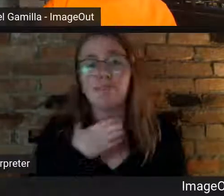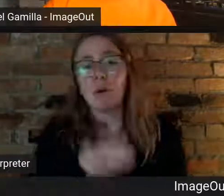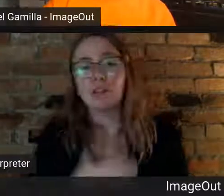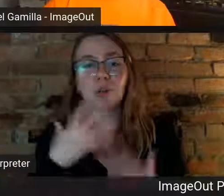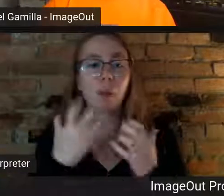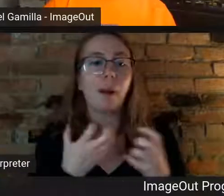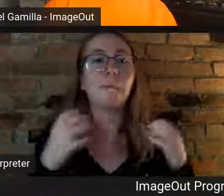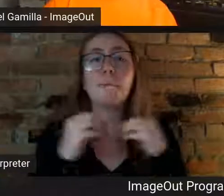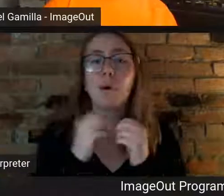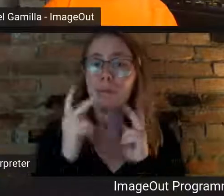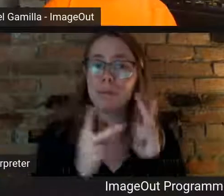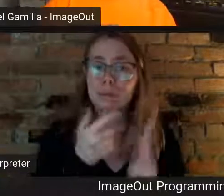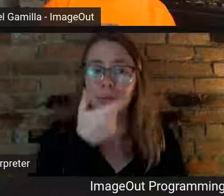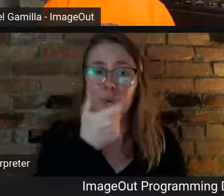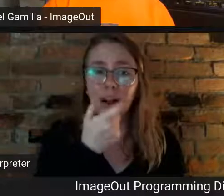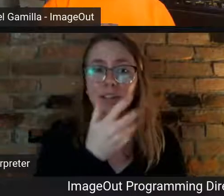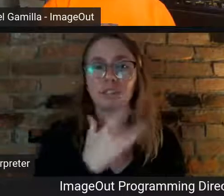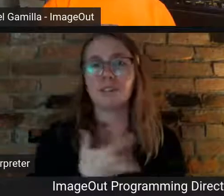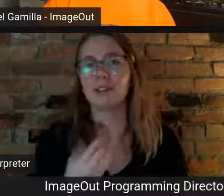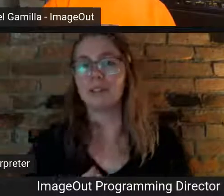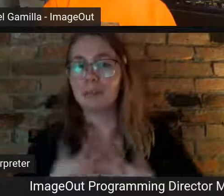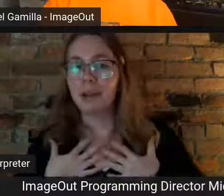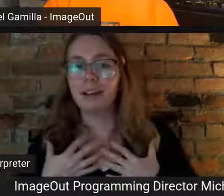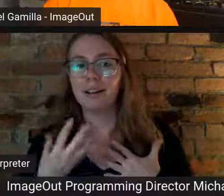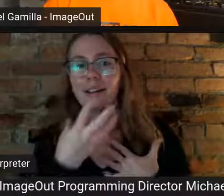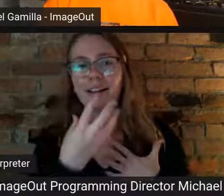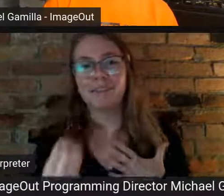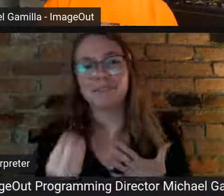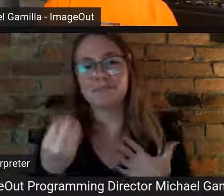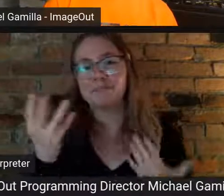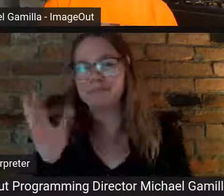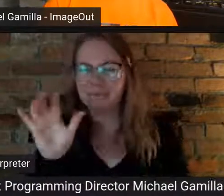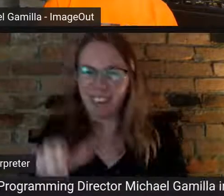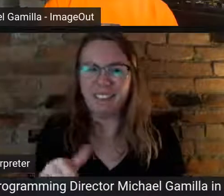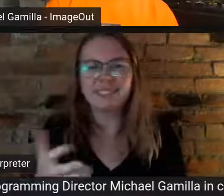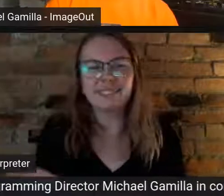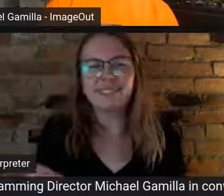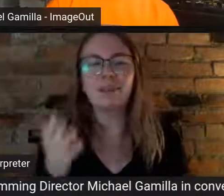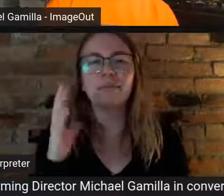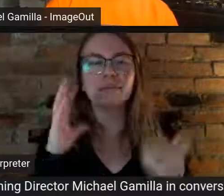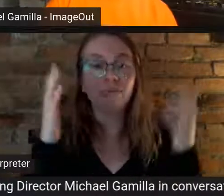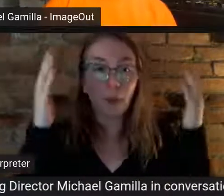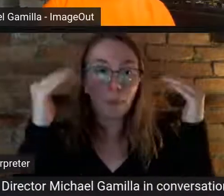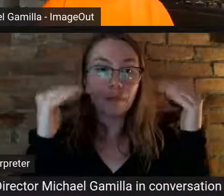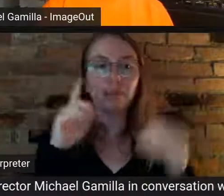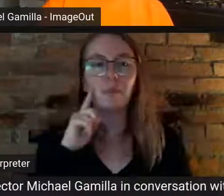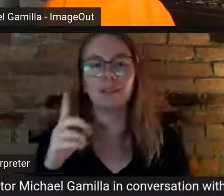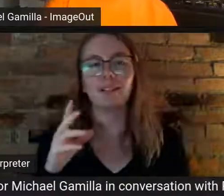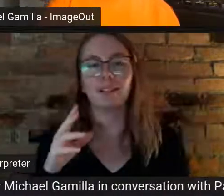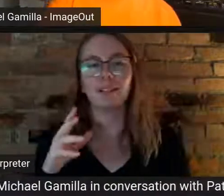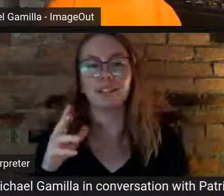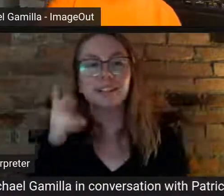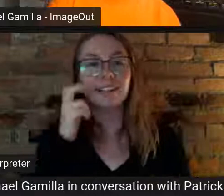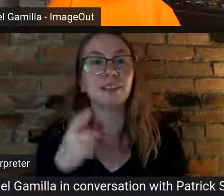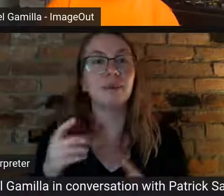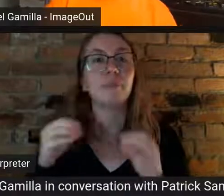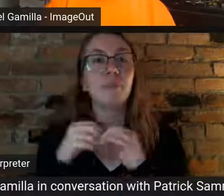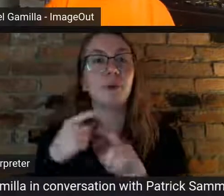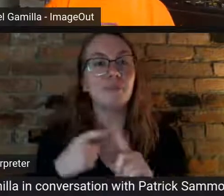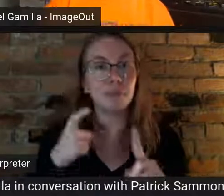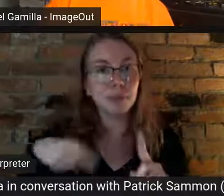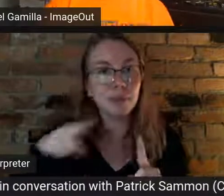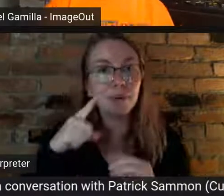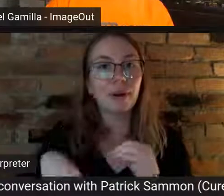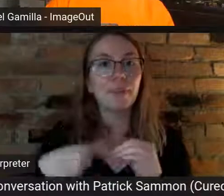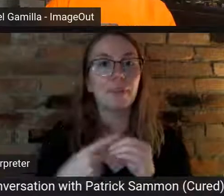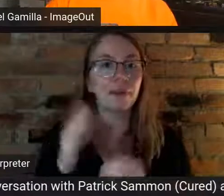more people see it and be inspired by it. And so hopefully we'll hear back from you about next projects